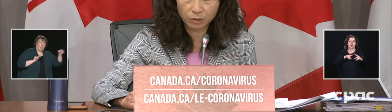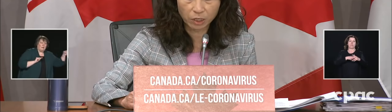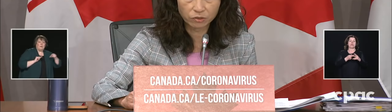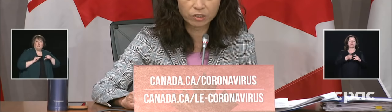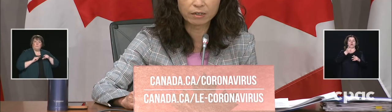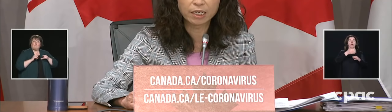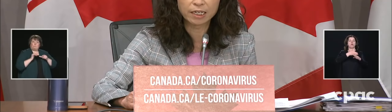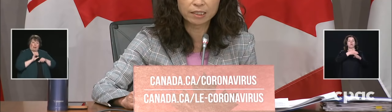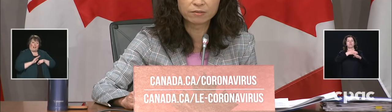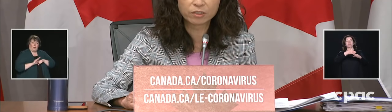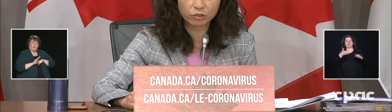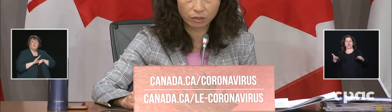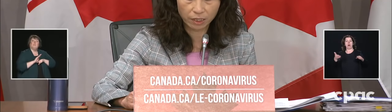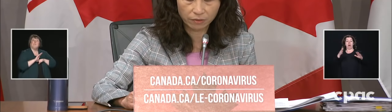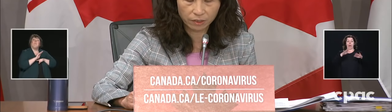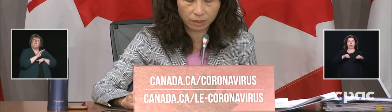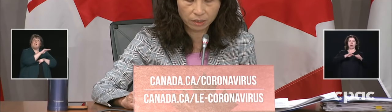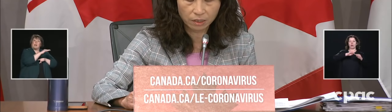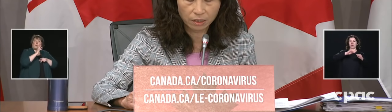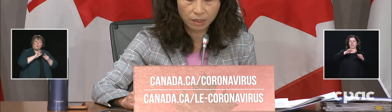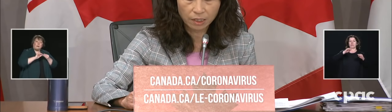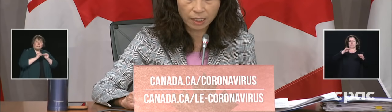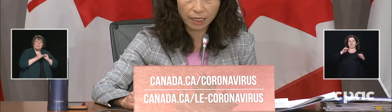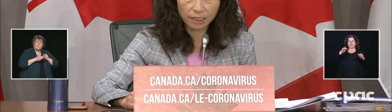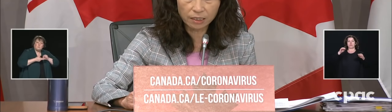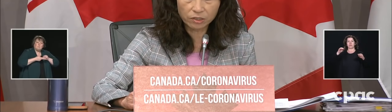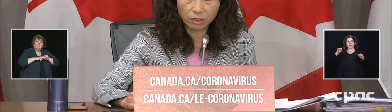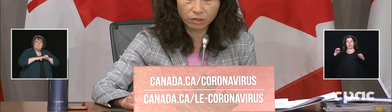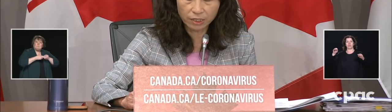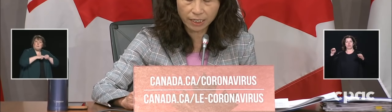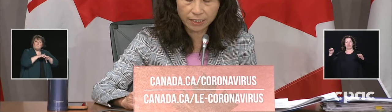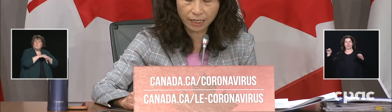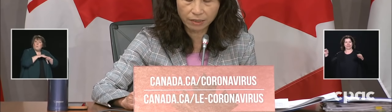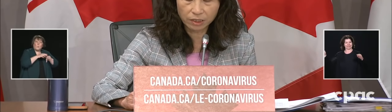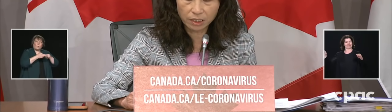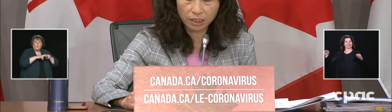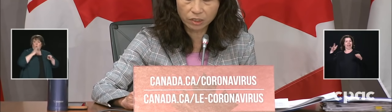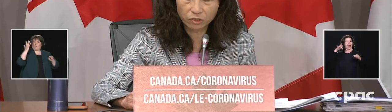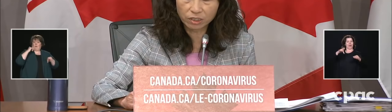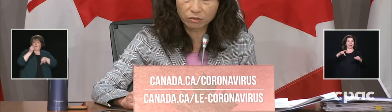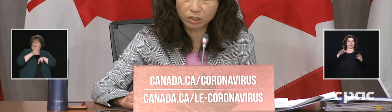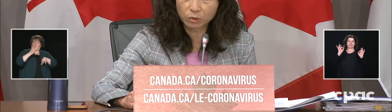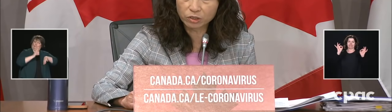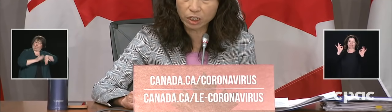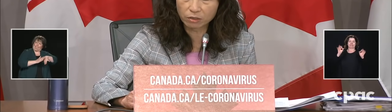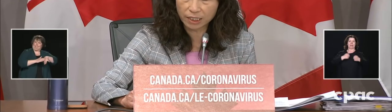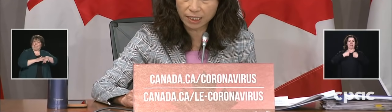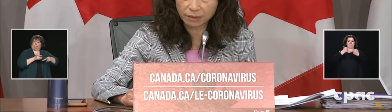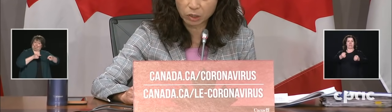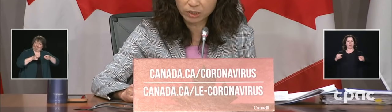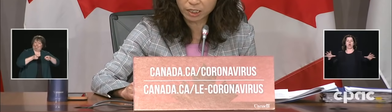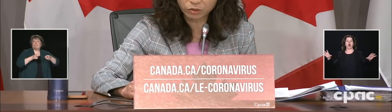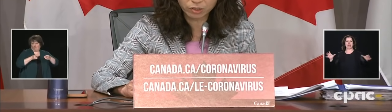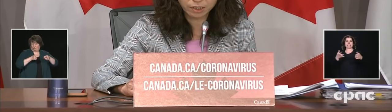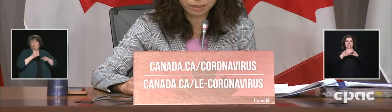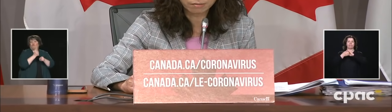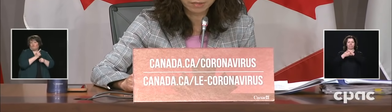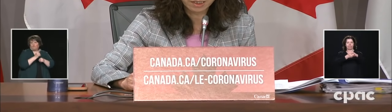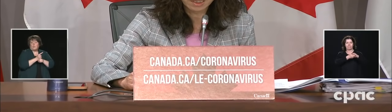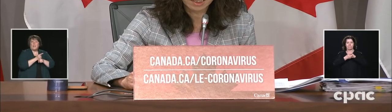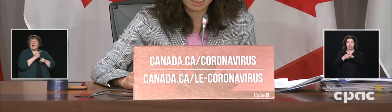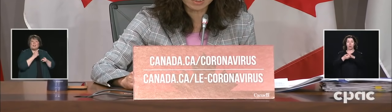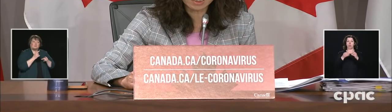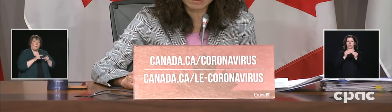in response to our collective control efforts. Canada's total case counts continue to increase more slowly than most